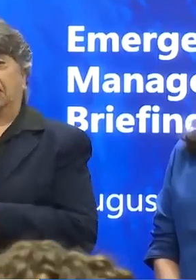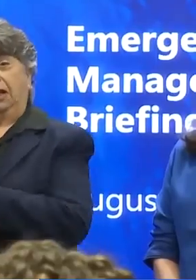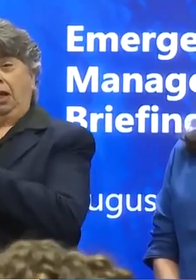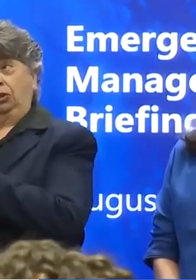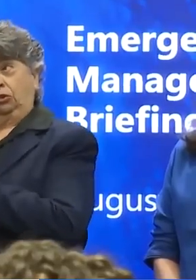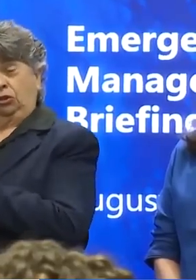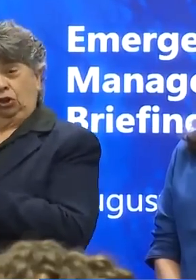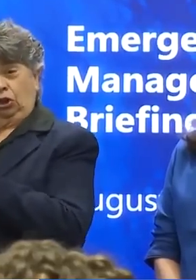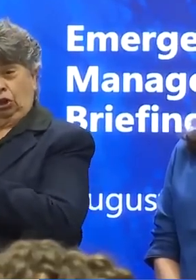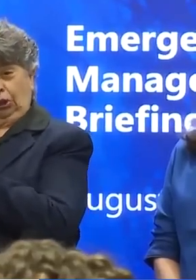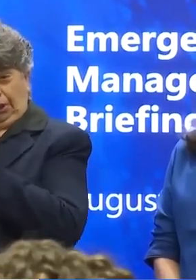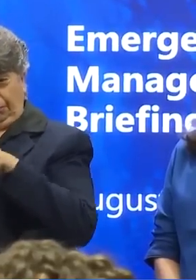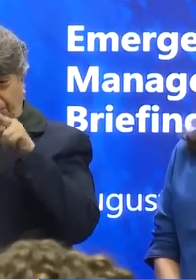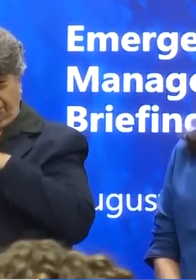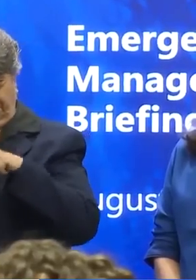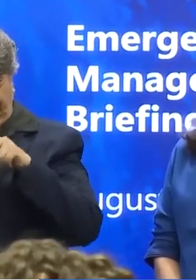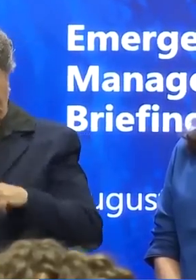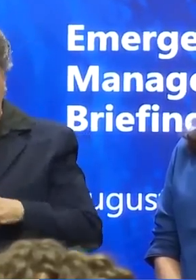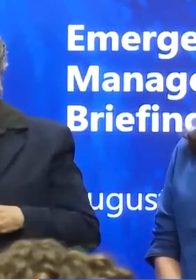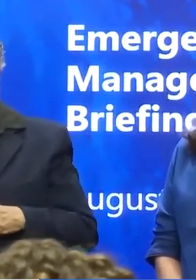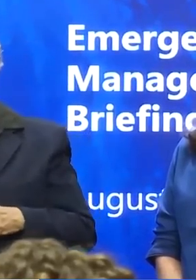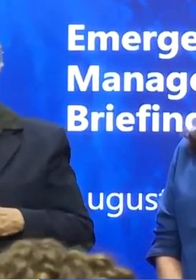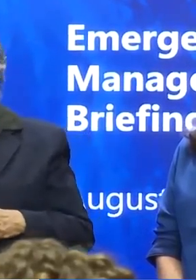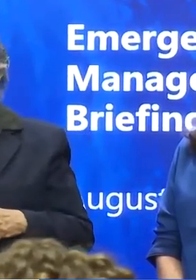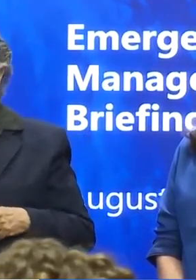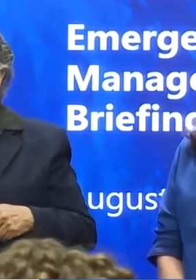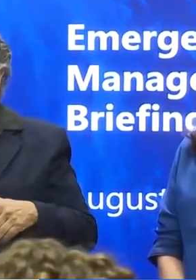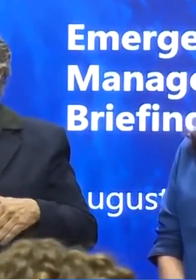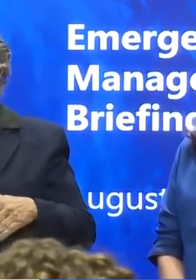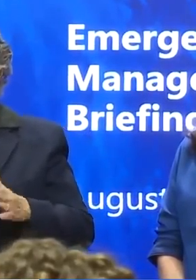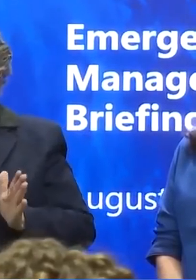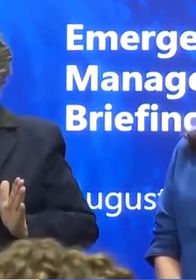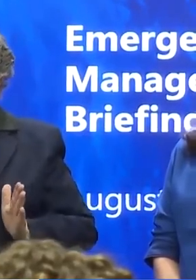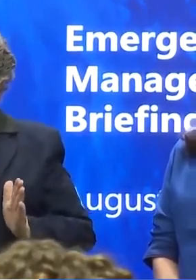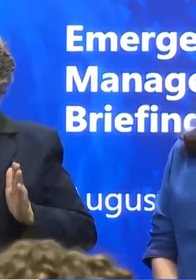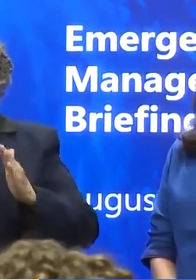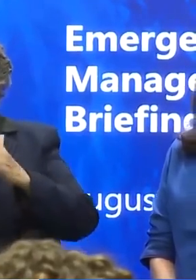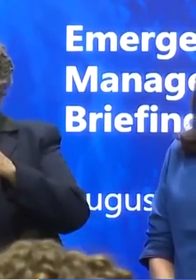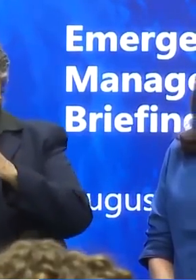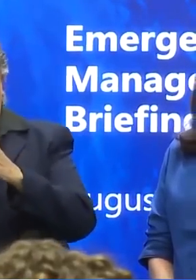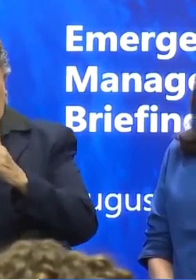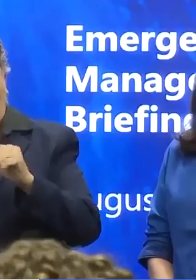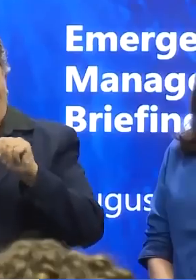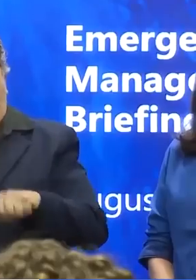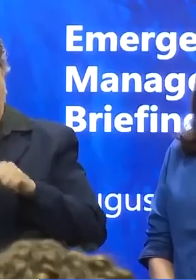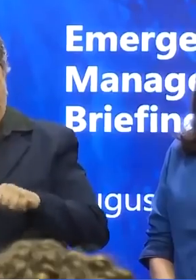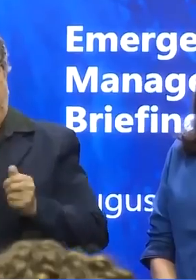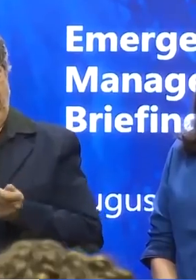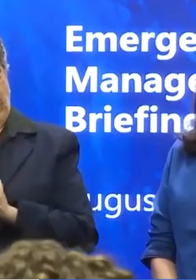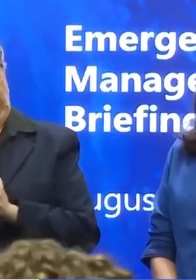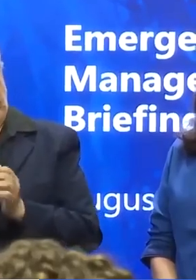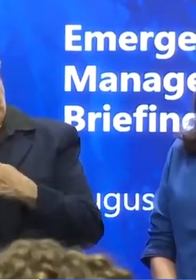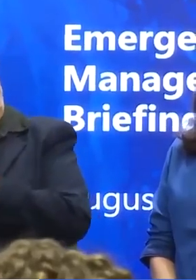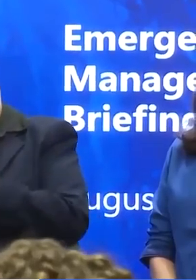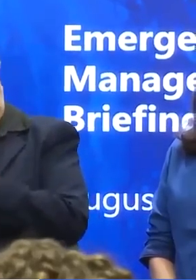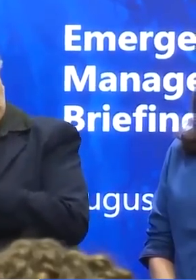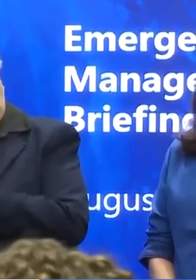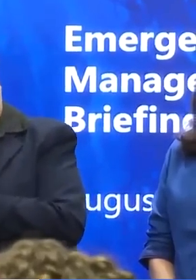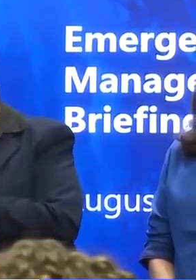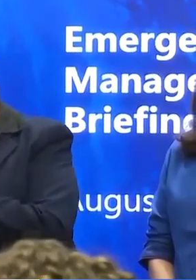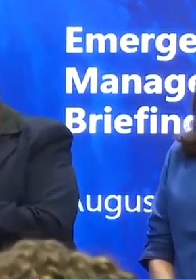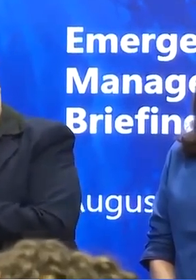change, and the storm could shift further eastward. Also, there will be significant impacts outside the